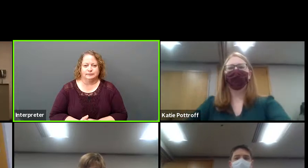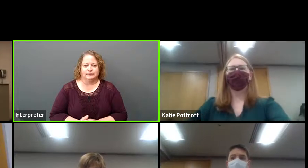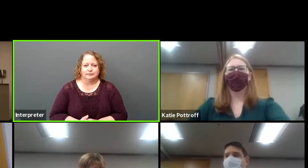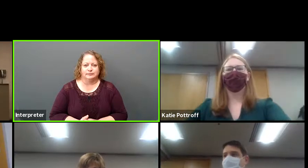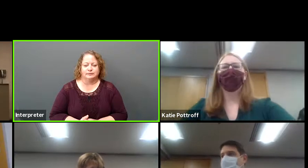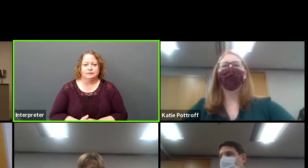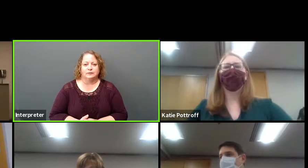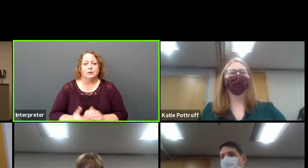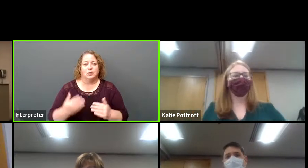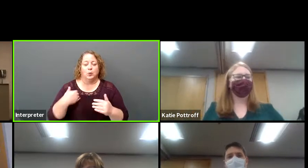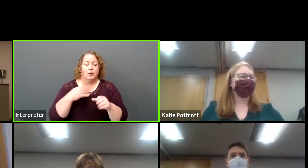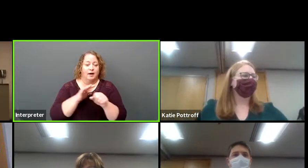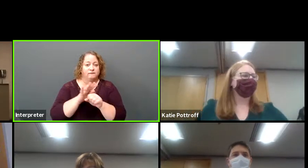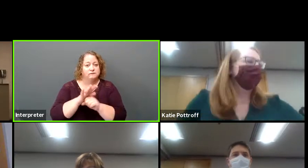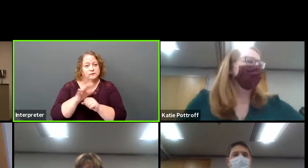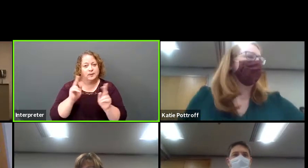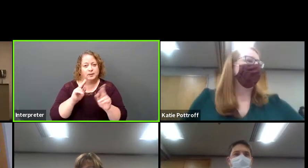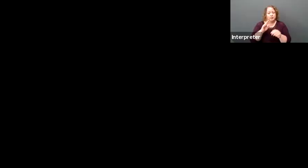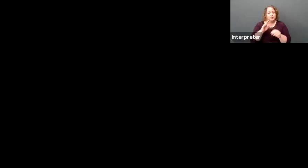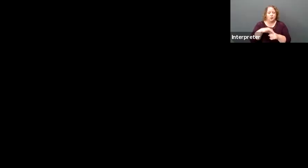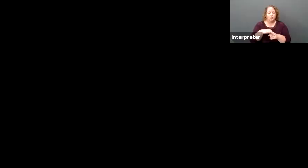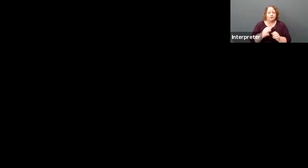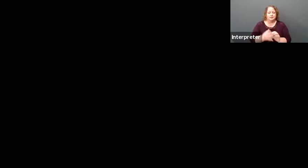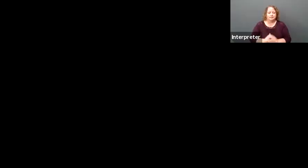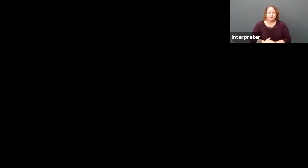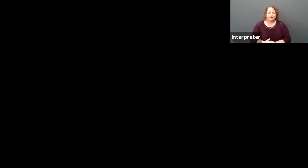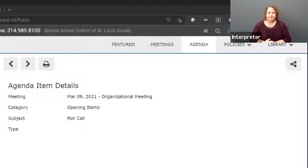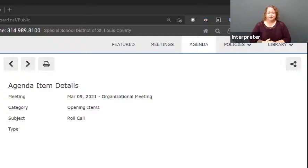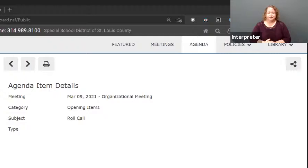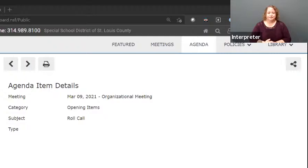All right, we have a quorum.